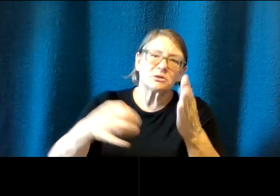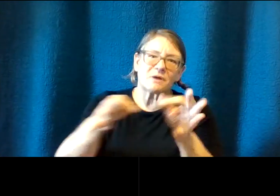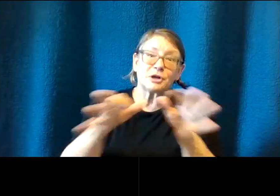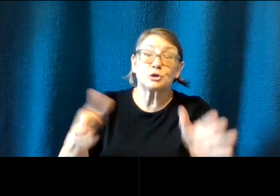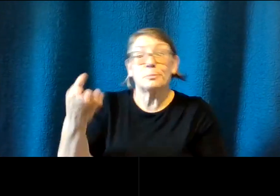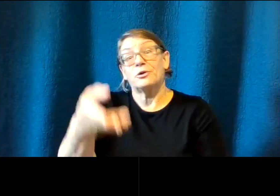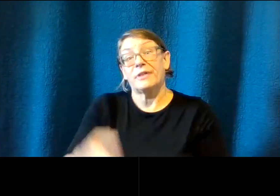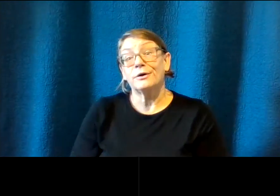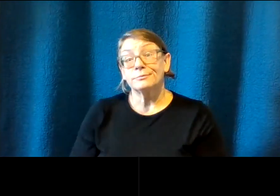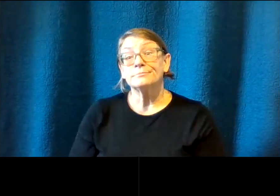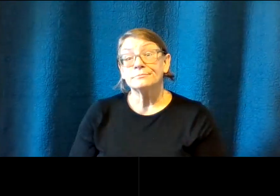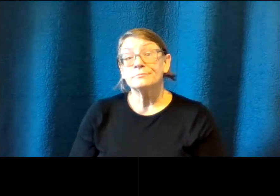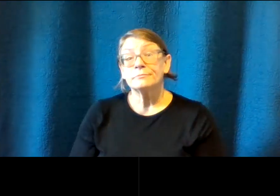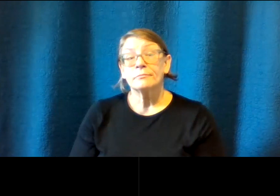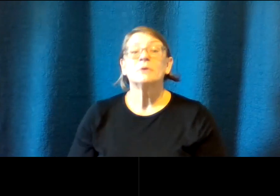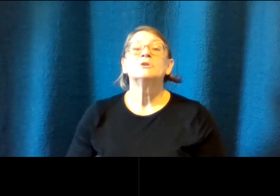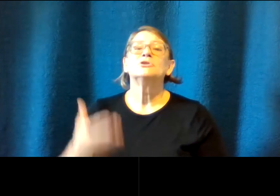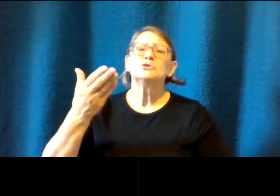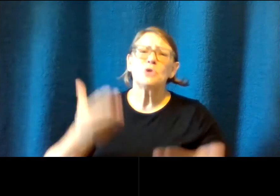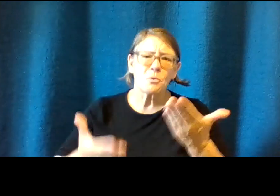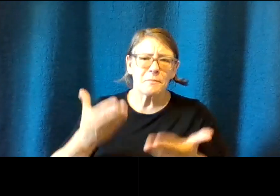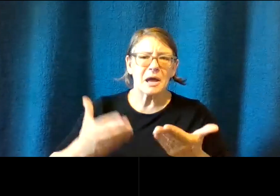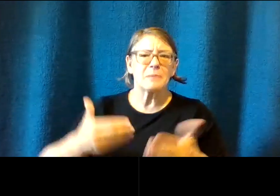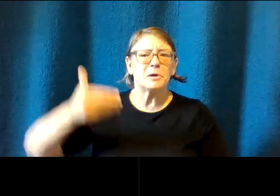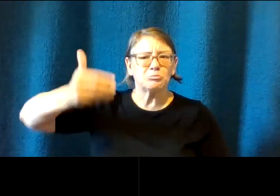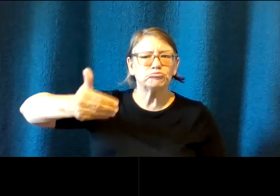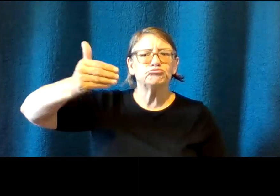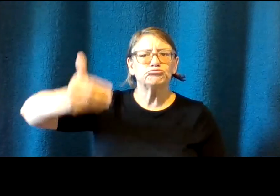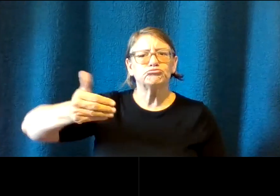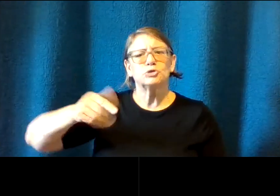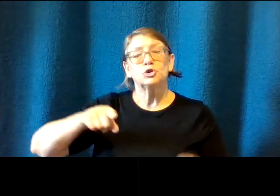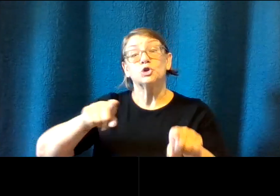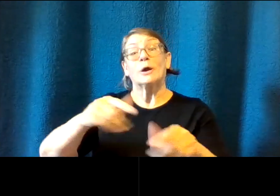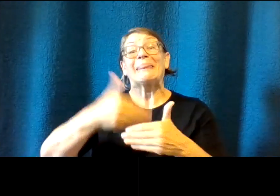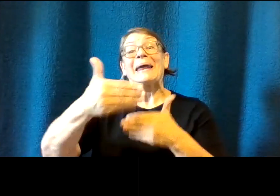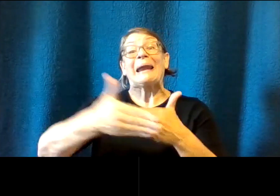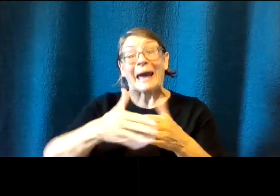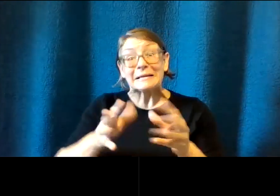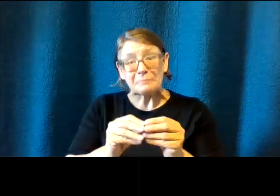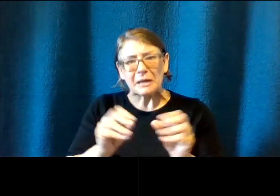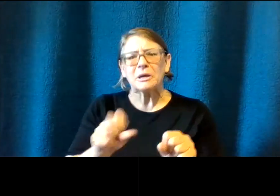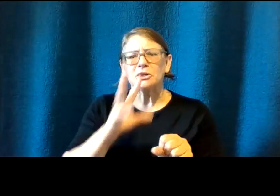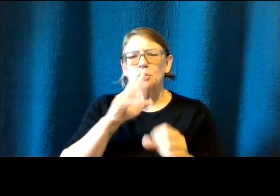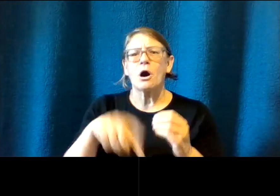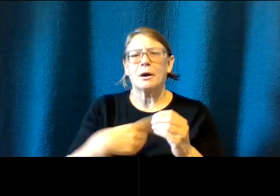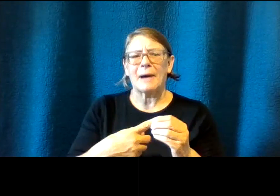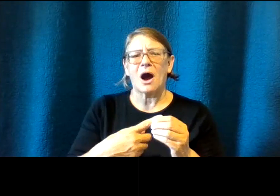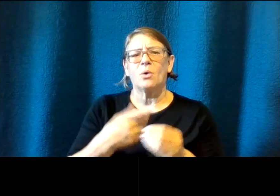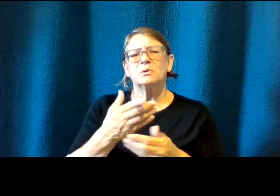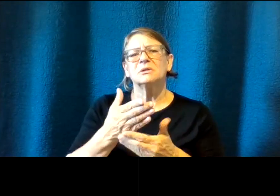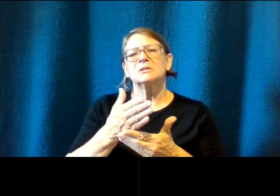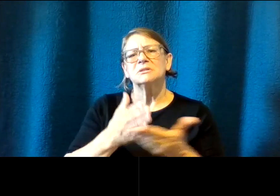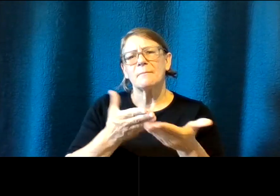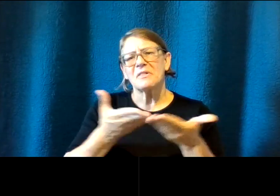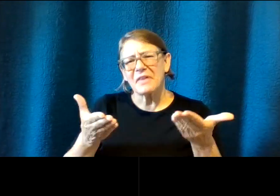interpreter there. So maybe over the course of our next meeting, we can just talk about, think about some of the things and some of